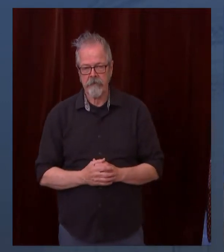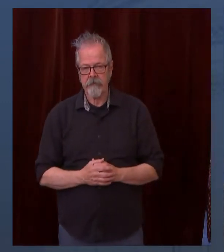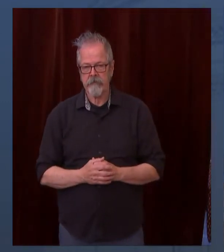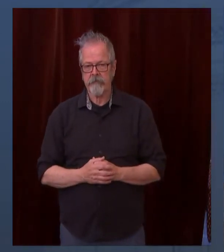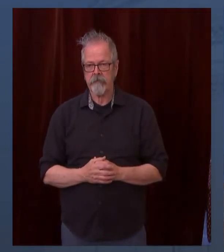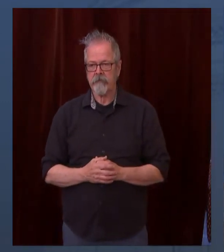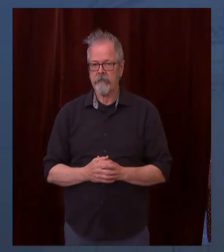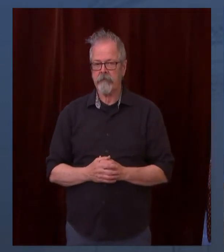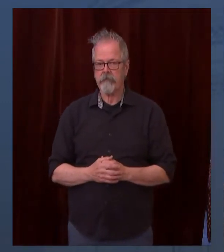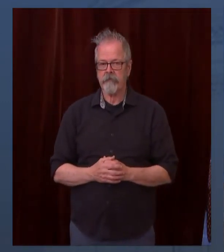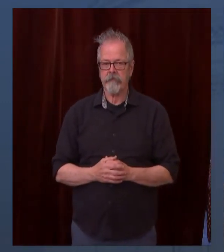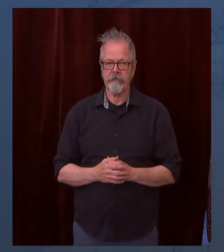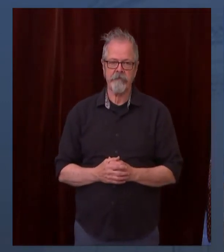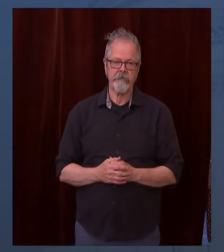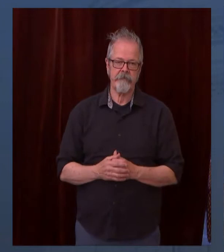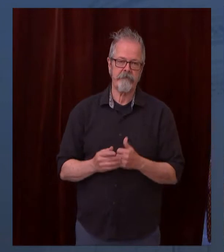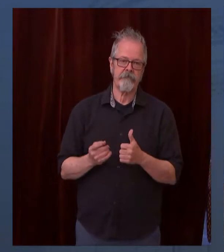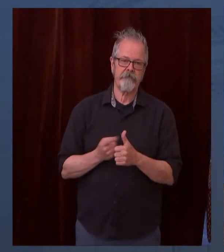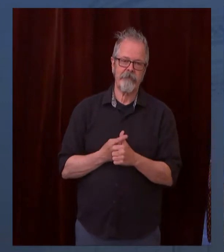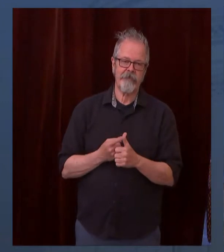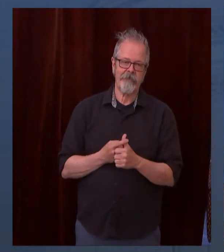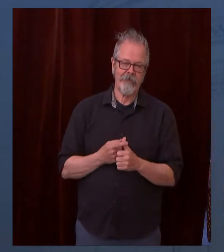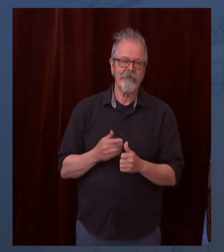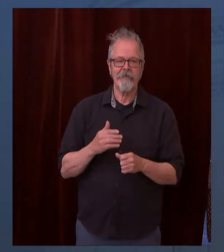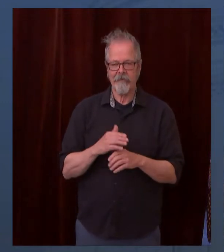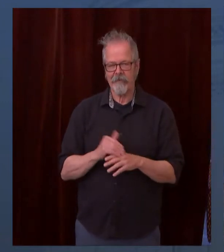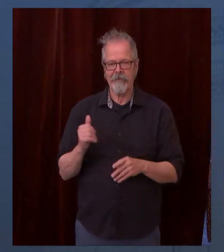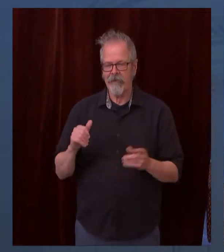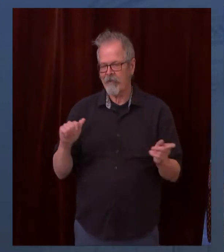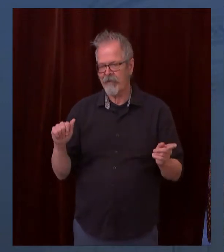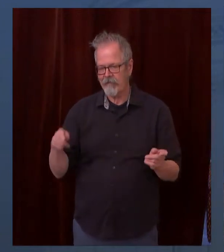First, we've got Rachel LaCourte with AP. Go ahead, Rachel.